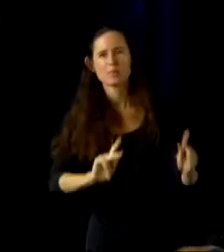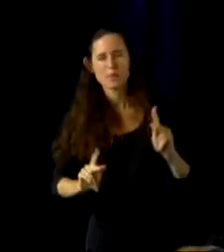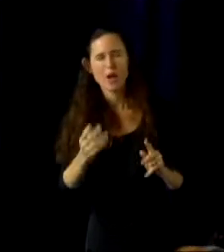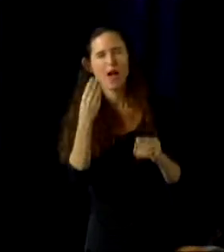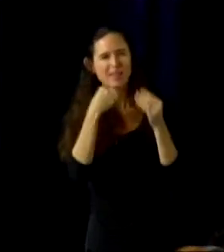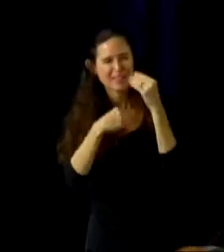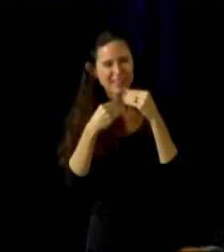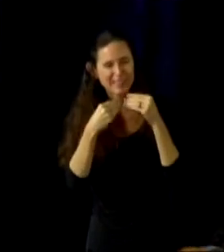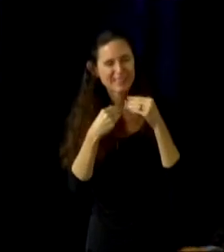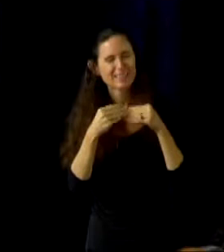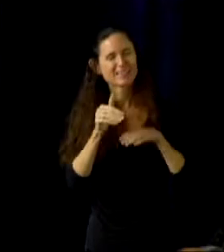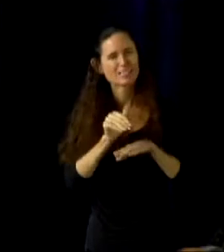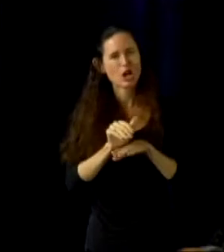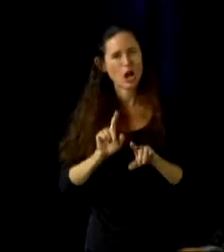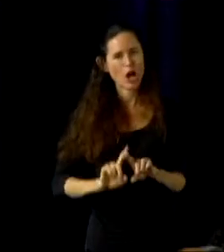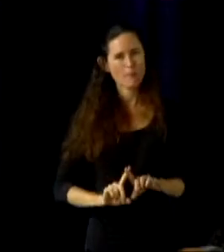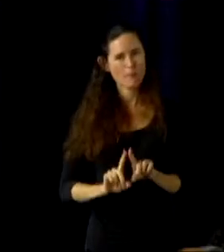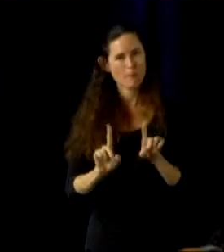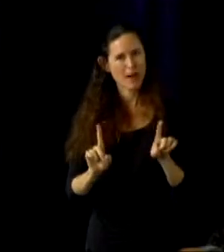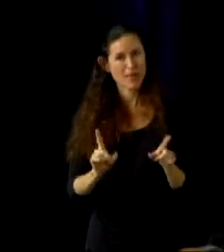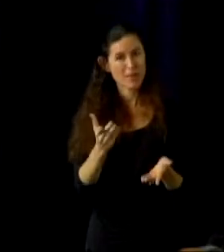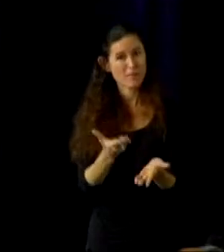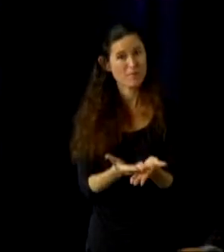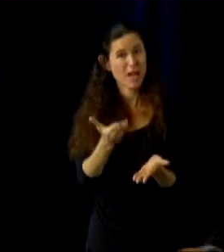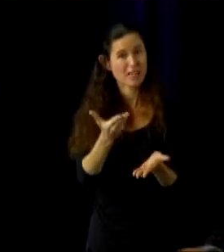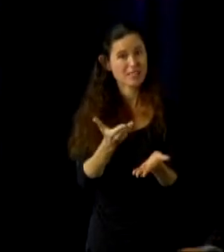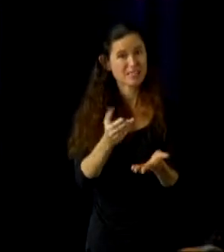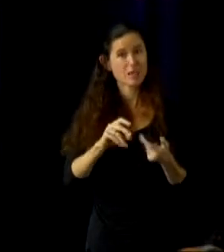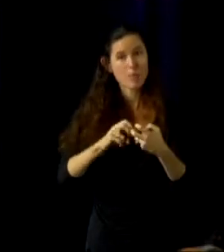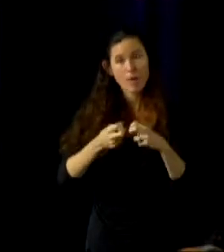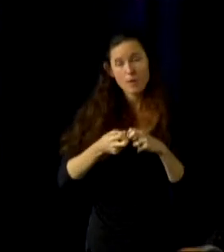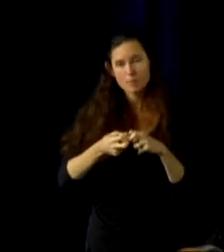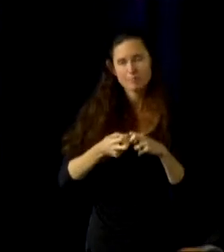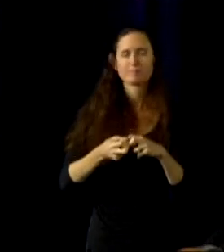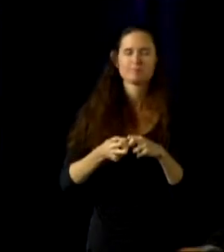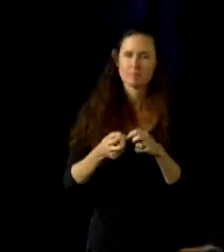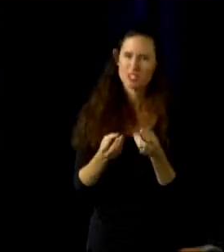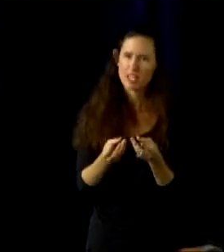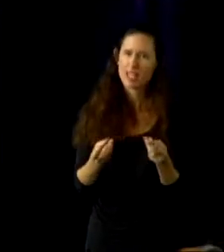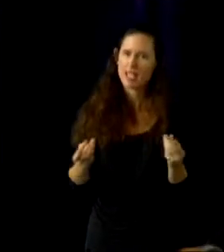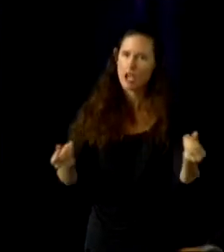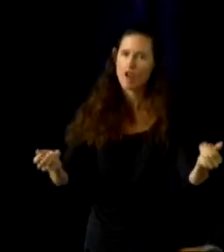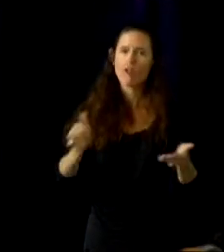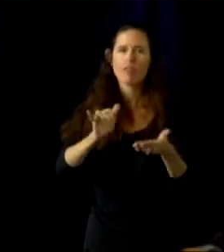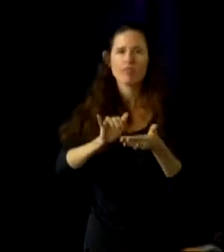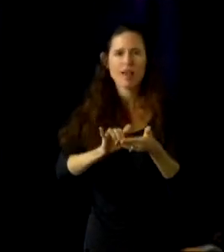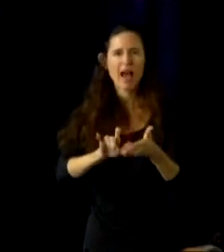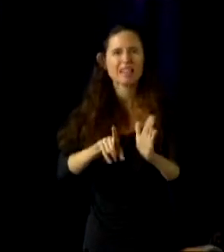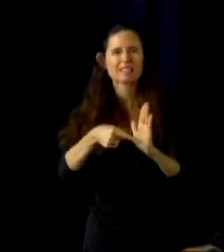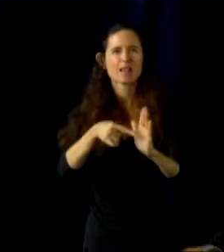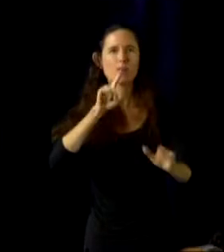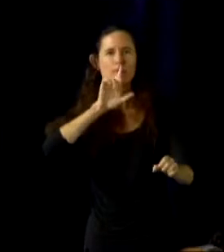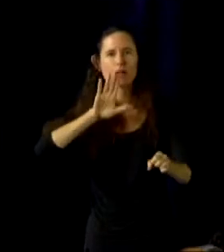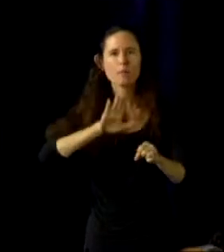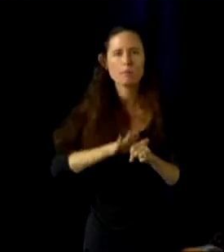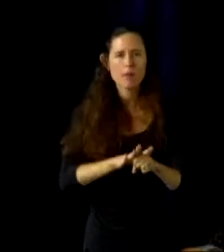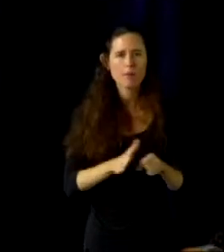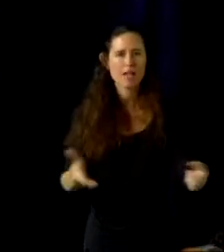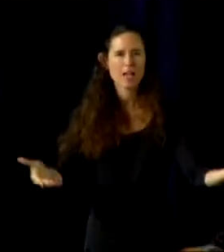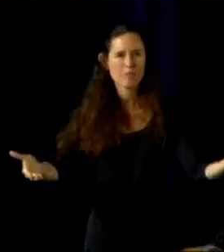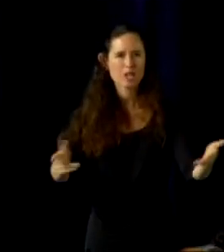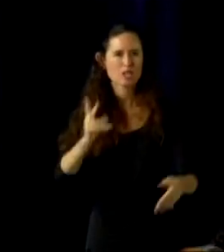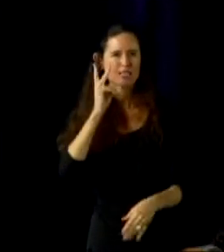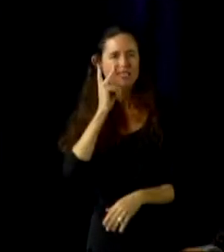call. But the fact is, the problem was taken care of. That's commitment. And I hear and see every single